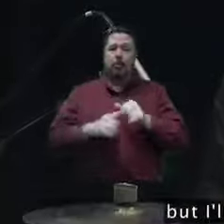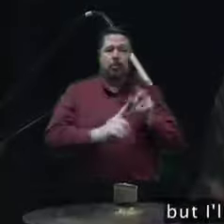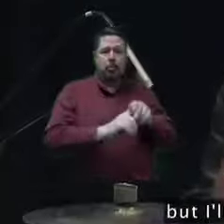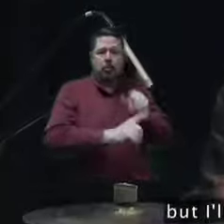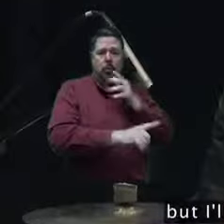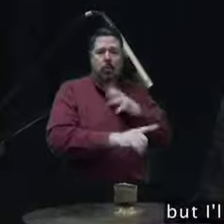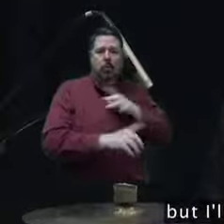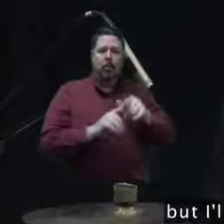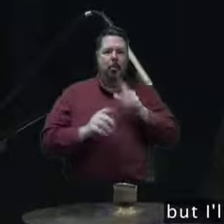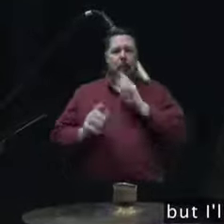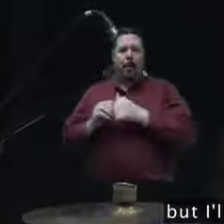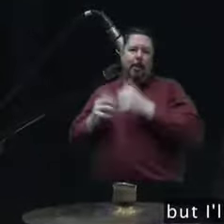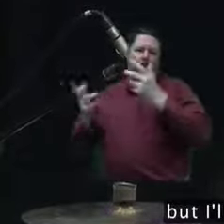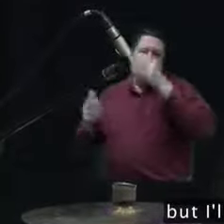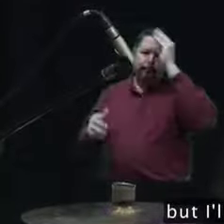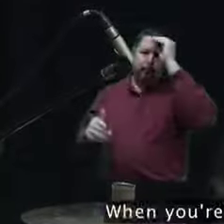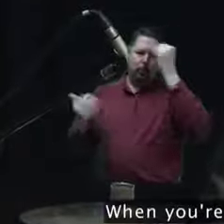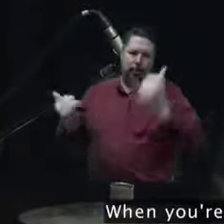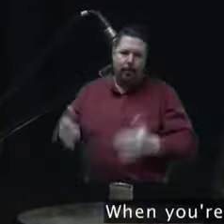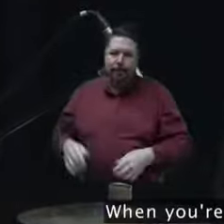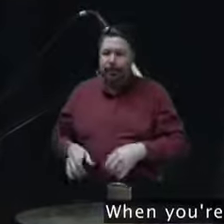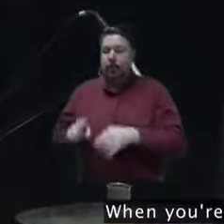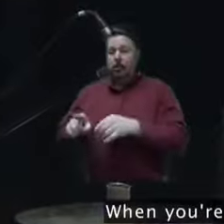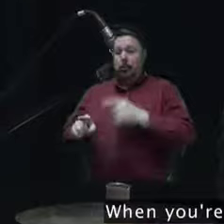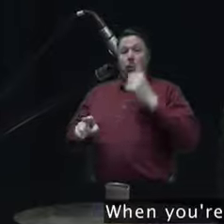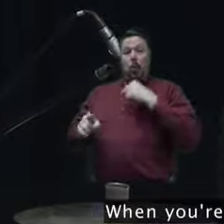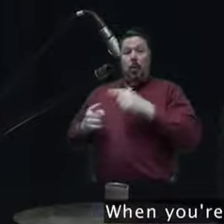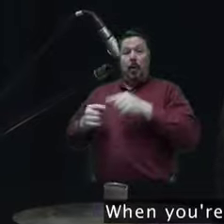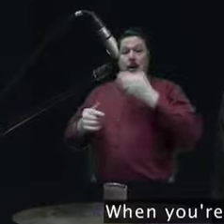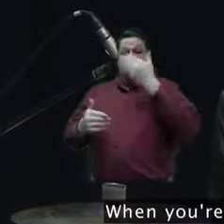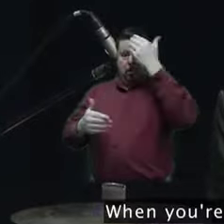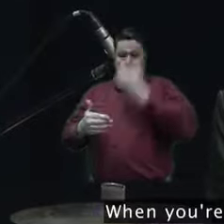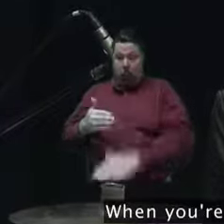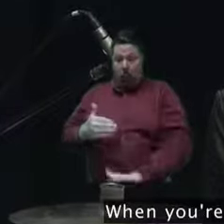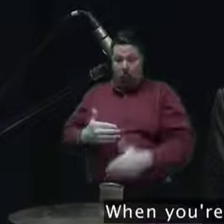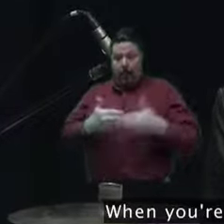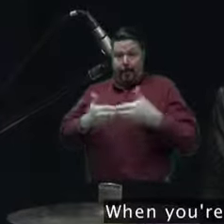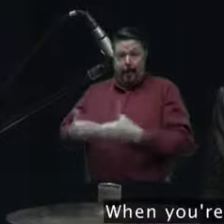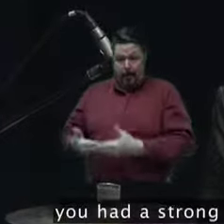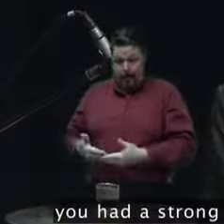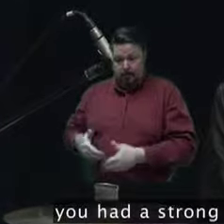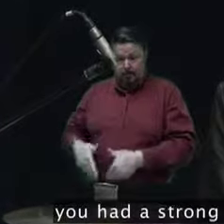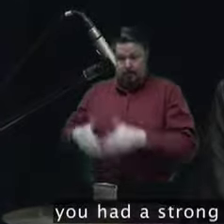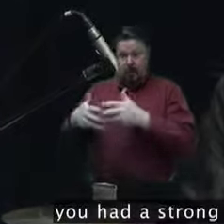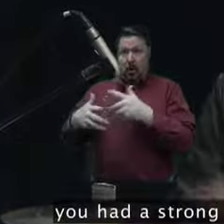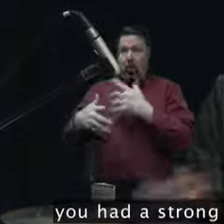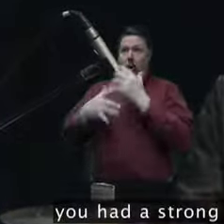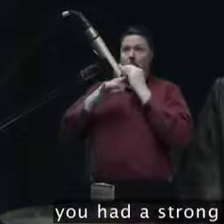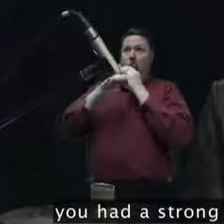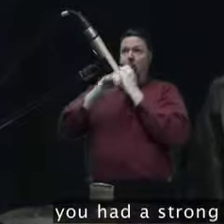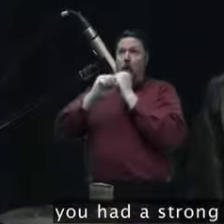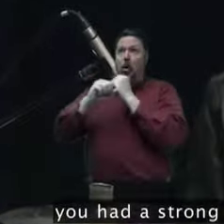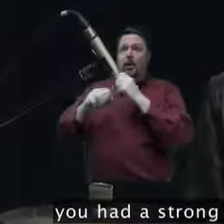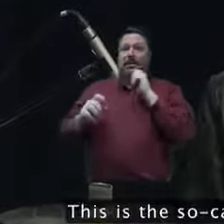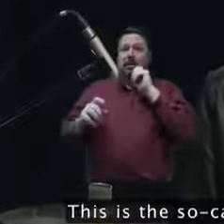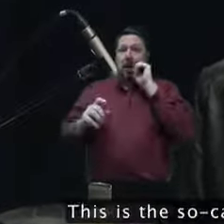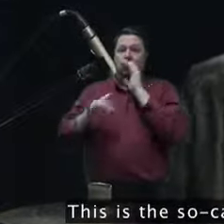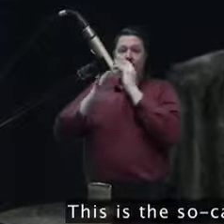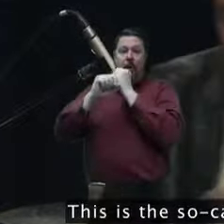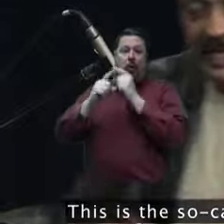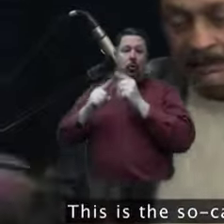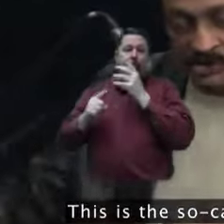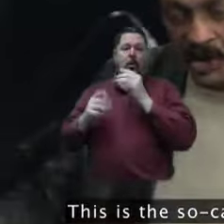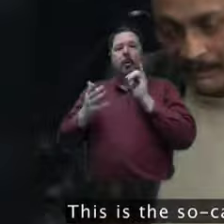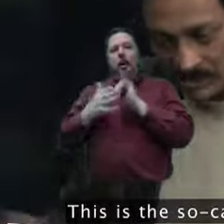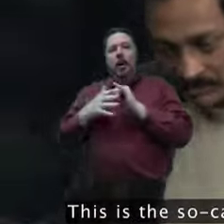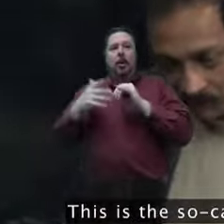to women, by the way, but I'll just talk about guys. When you were a little baby, when a young baby, you had a strong sexual attraction to your mother. This is